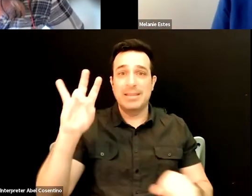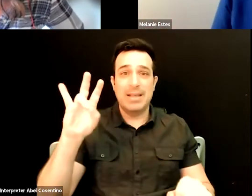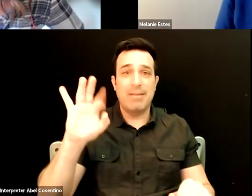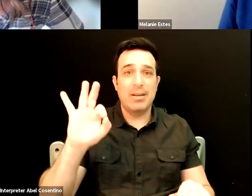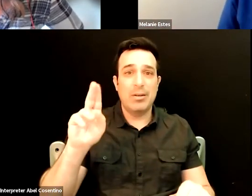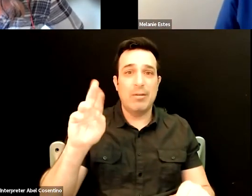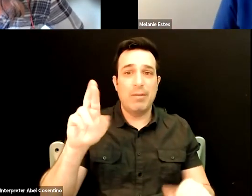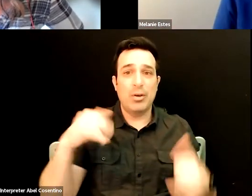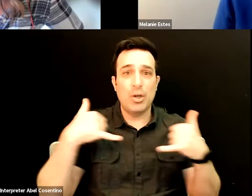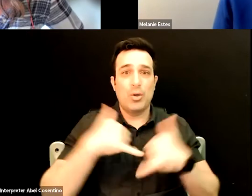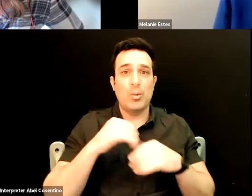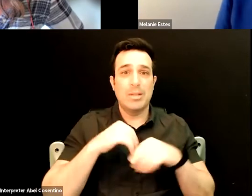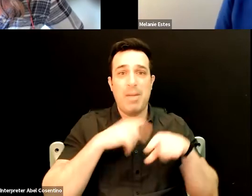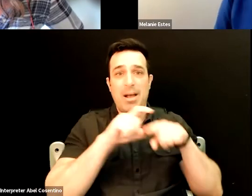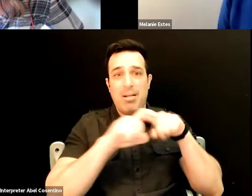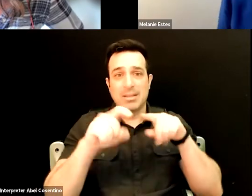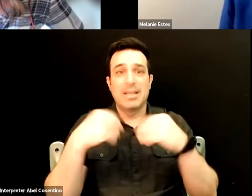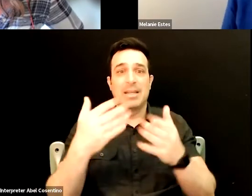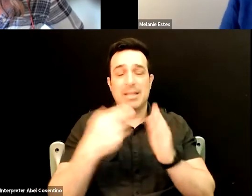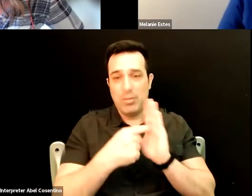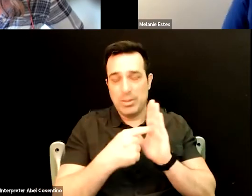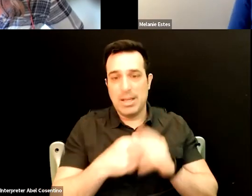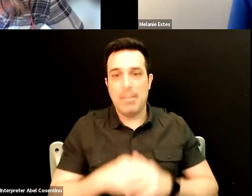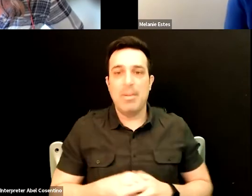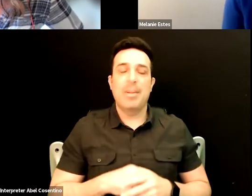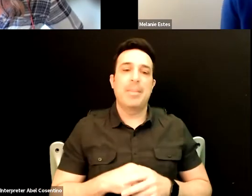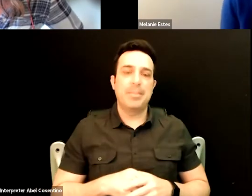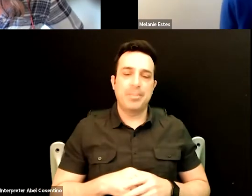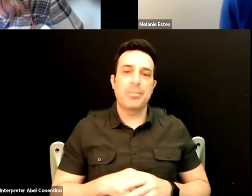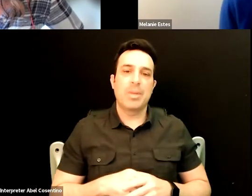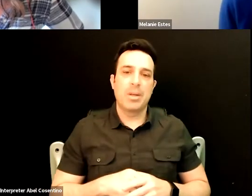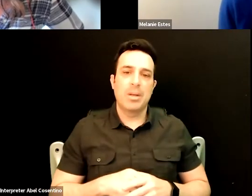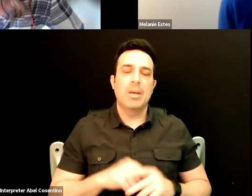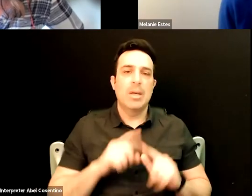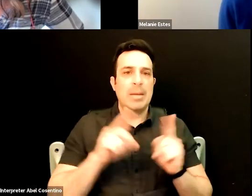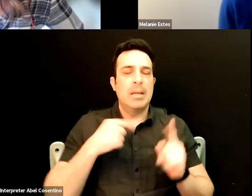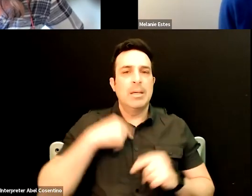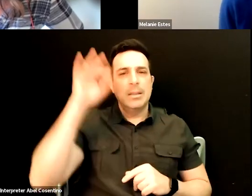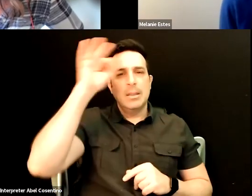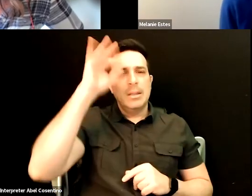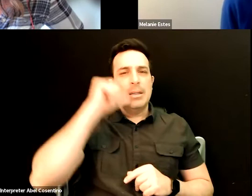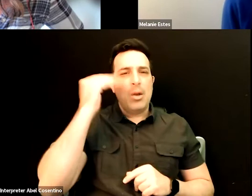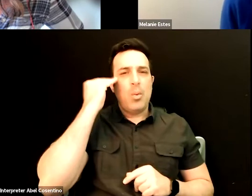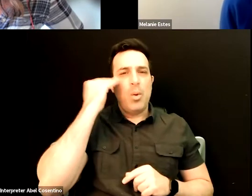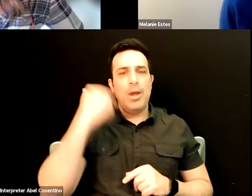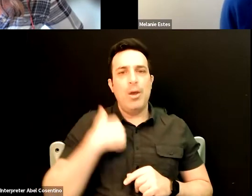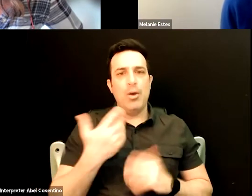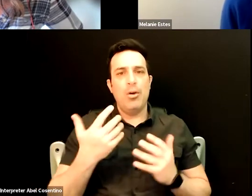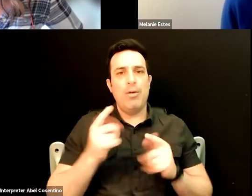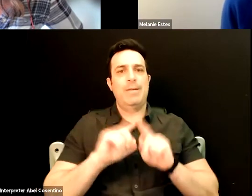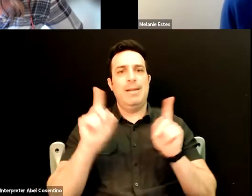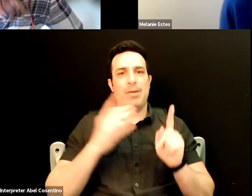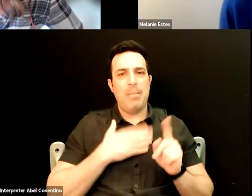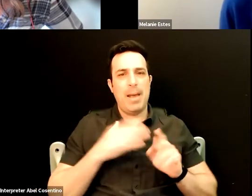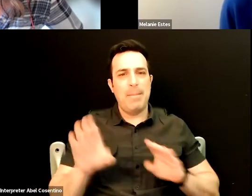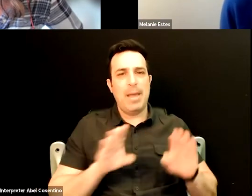closet, just to give you an example. But I was really unaware of how different my behavior